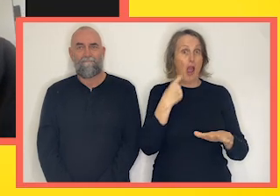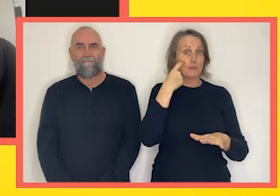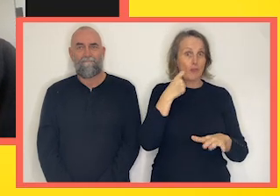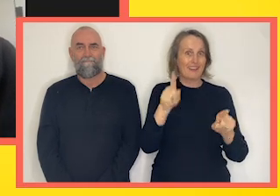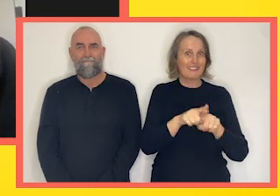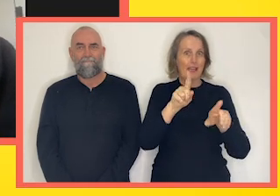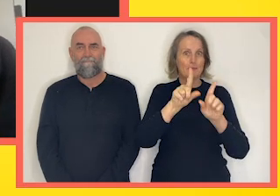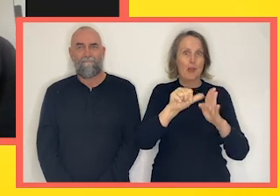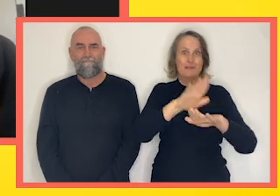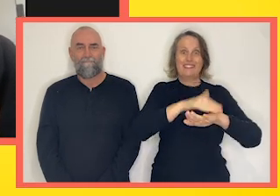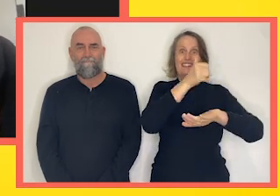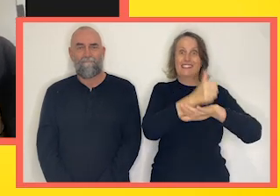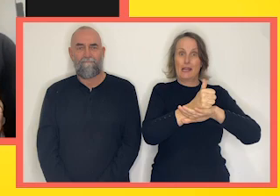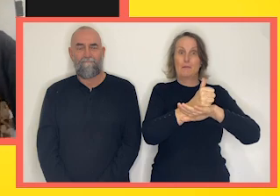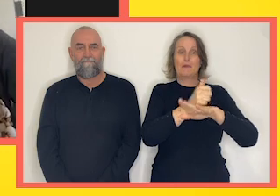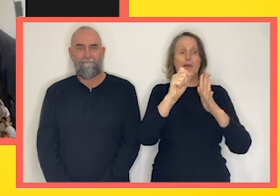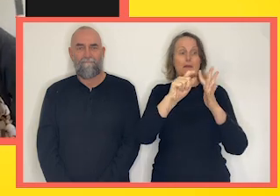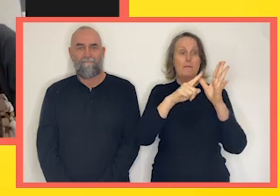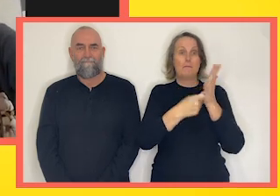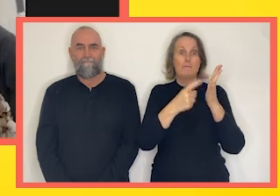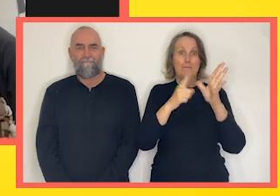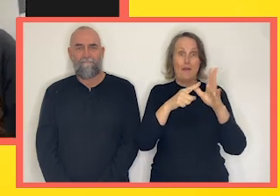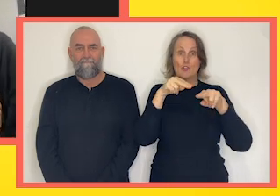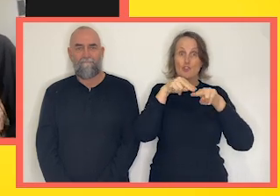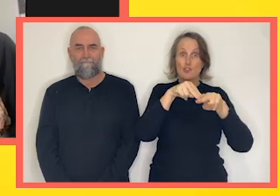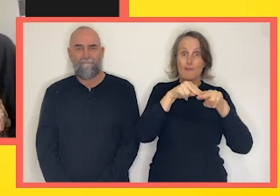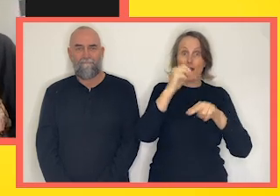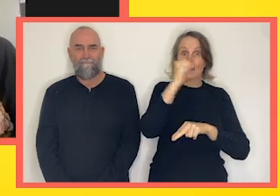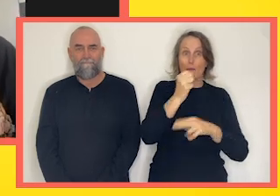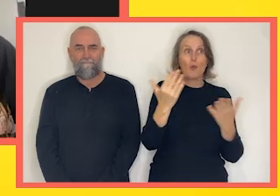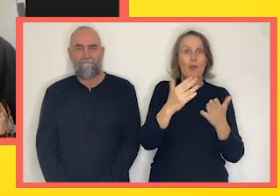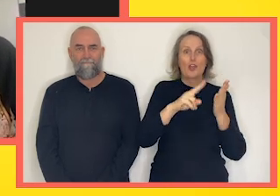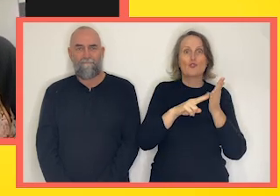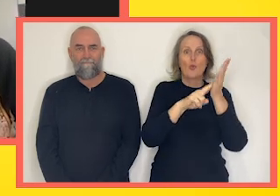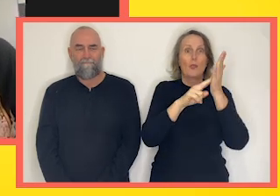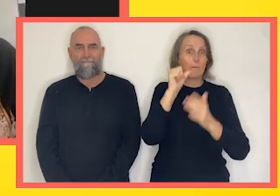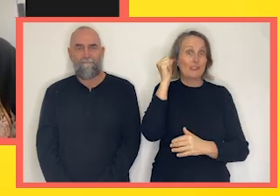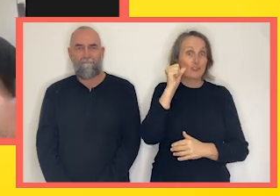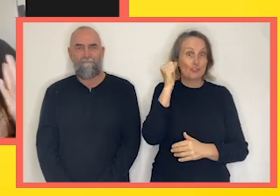Beaches Para Surfer Board Riders Club. So that will help people